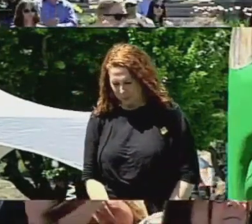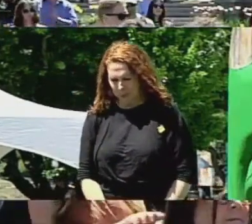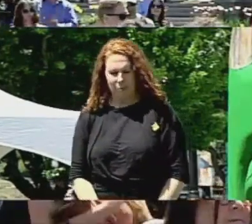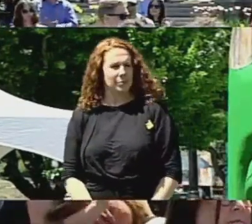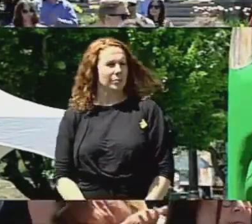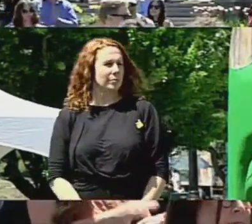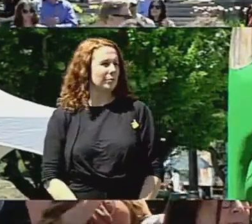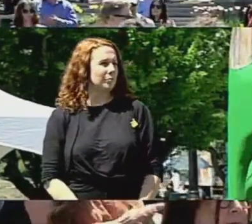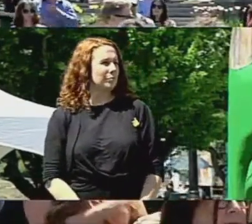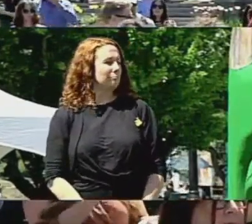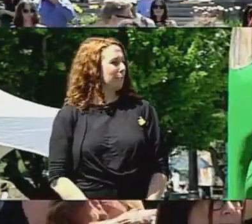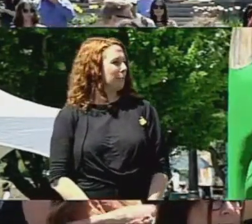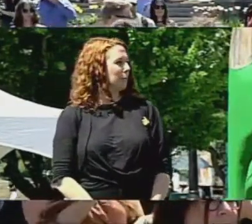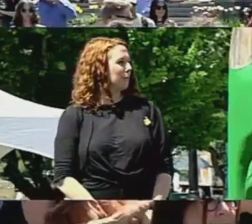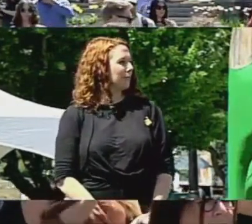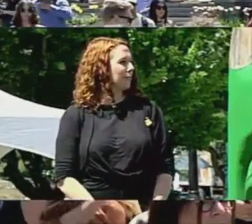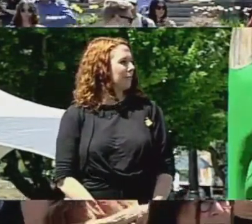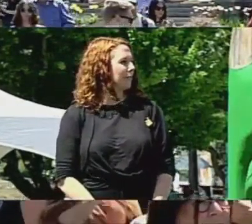Thank you, Bobby Joe.